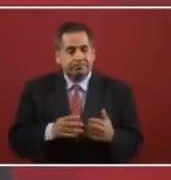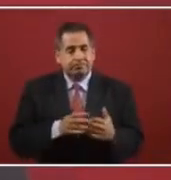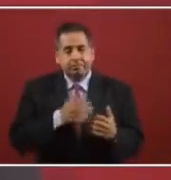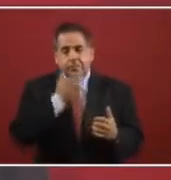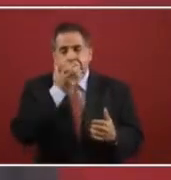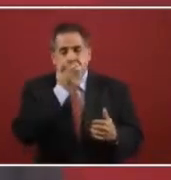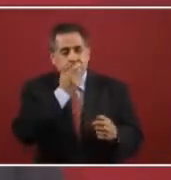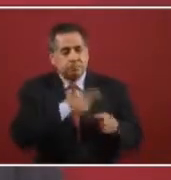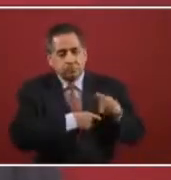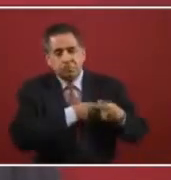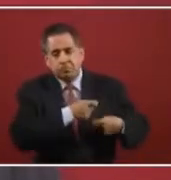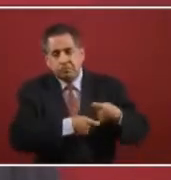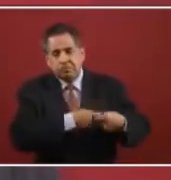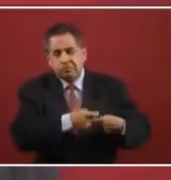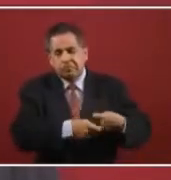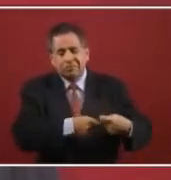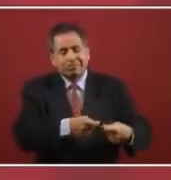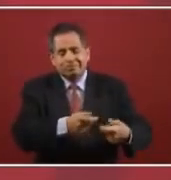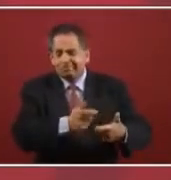they're inertias,